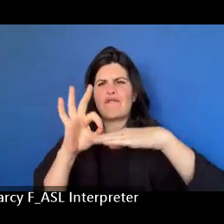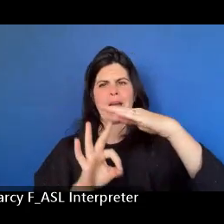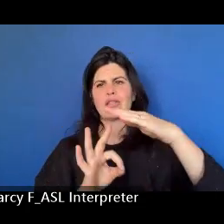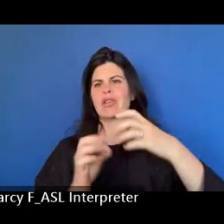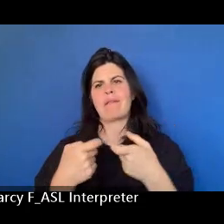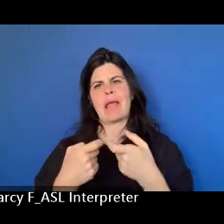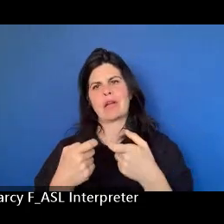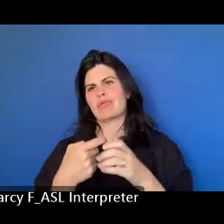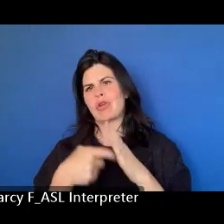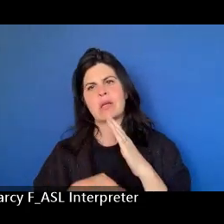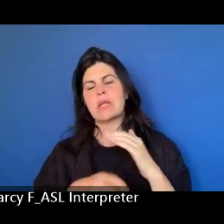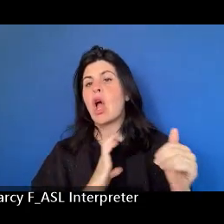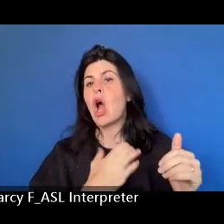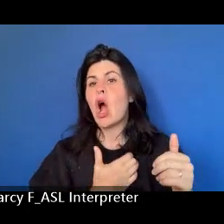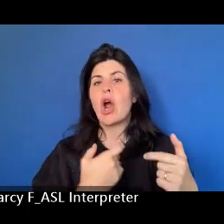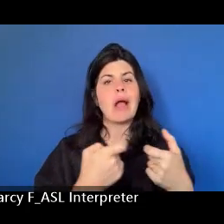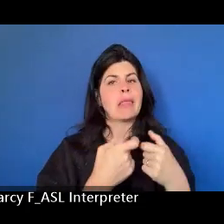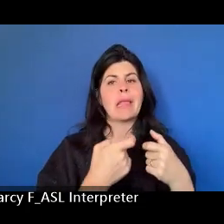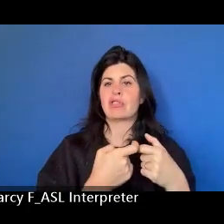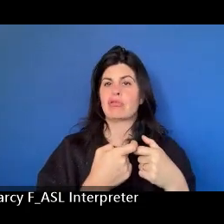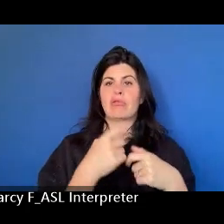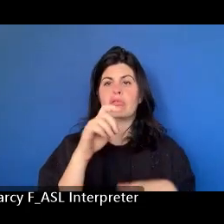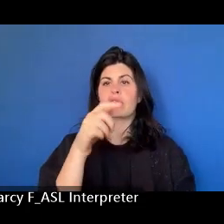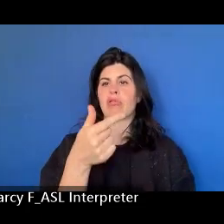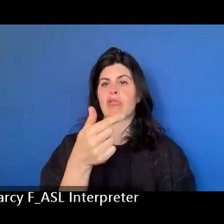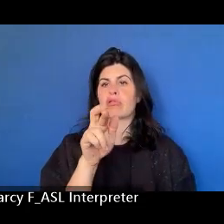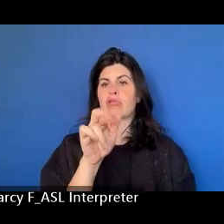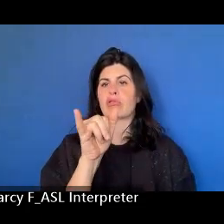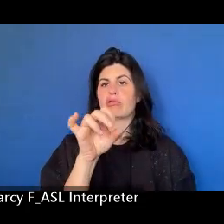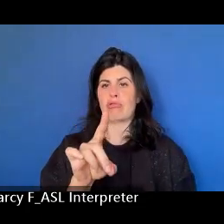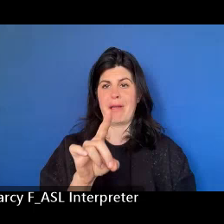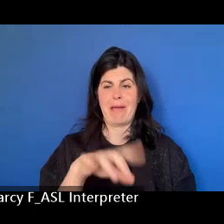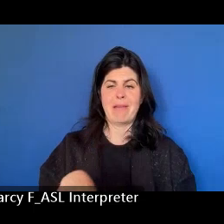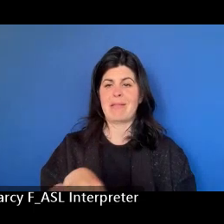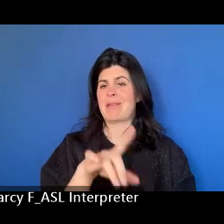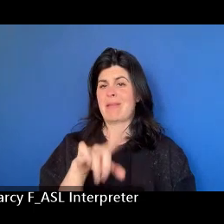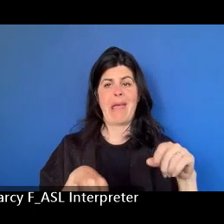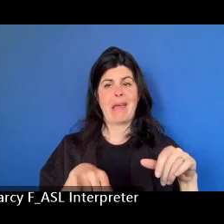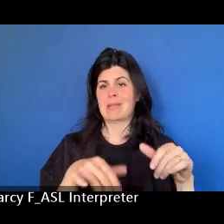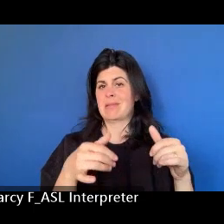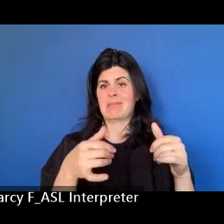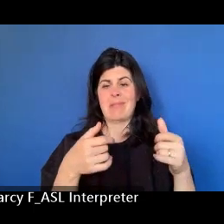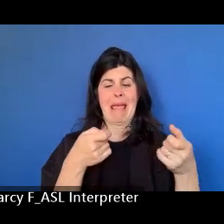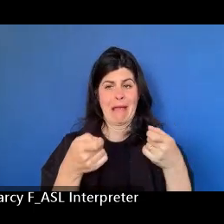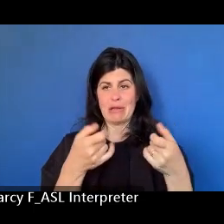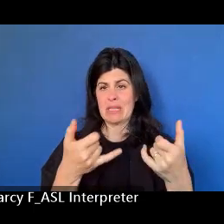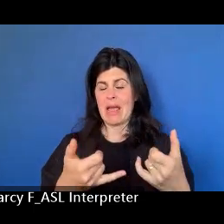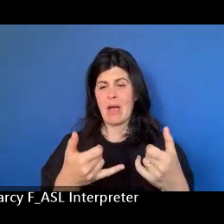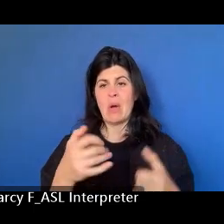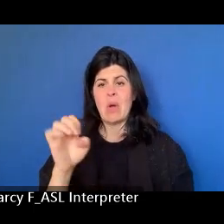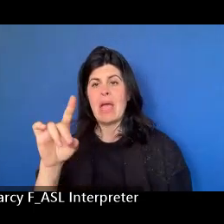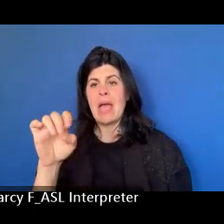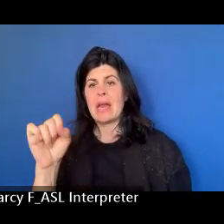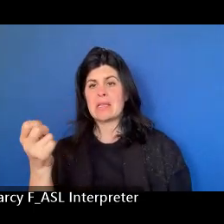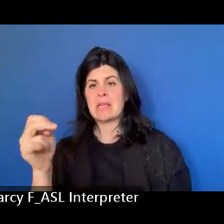grid can't handle the load right now. And Edison has far too many public safety